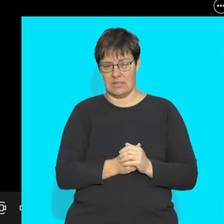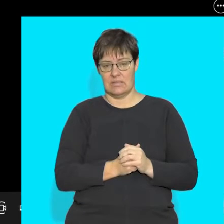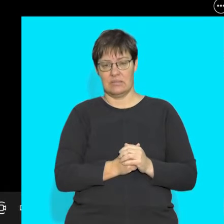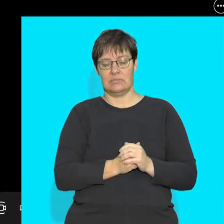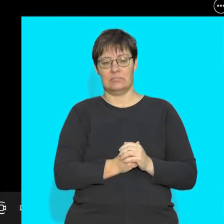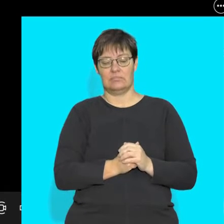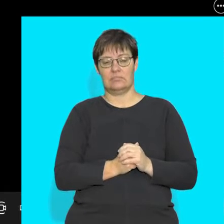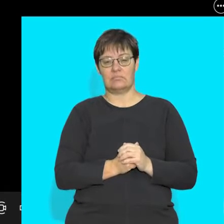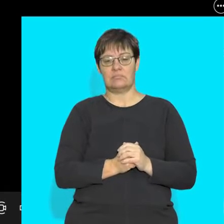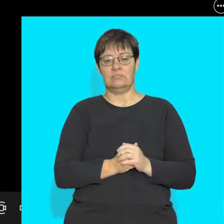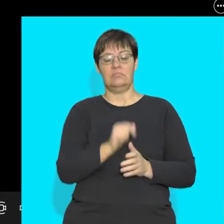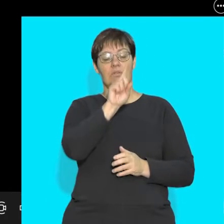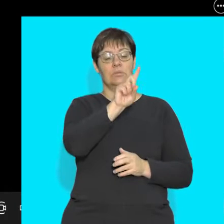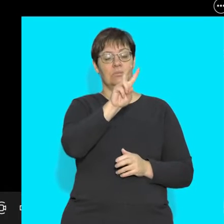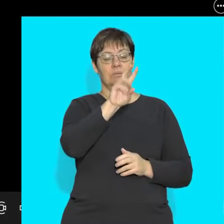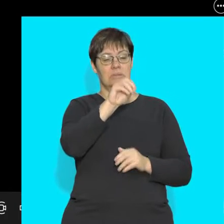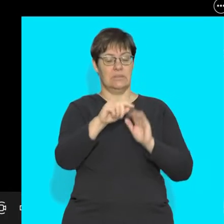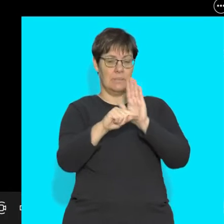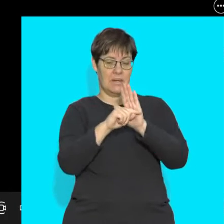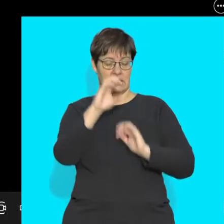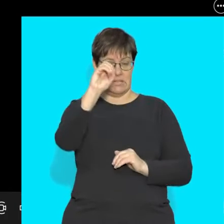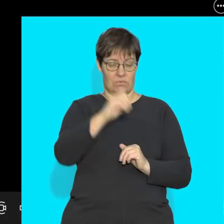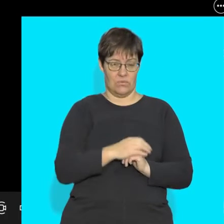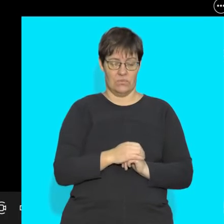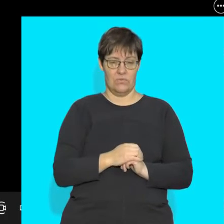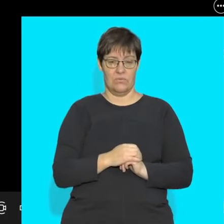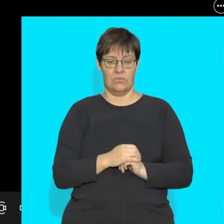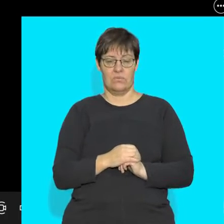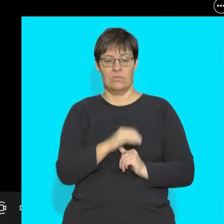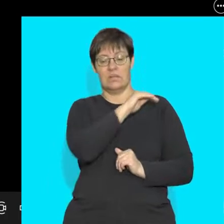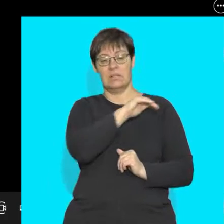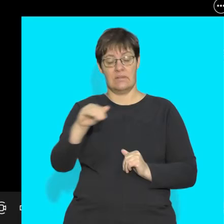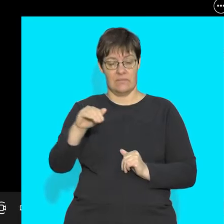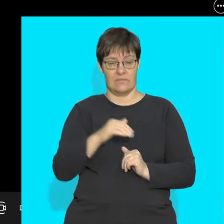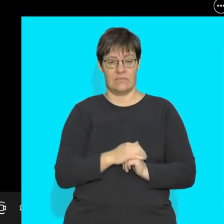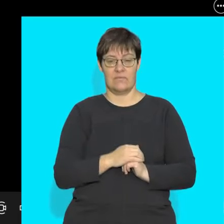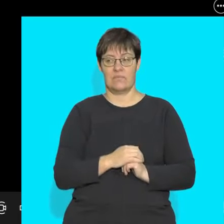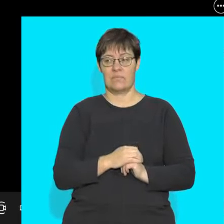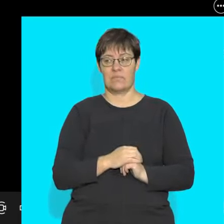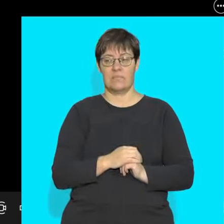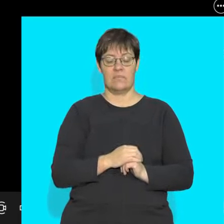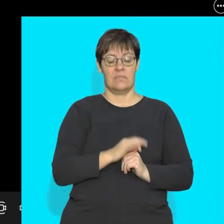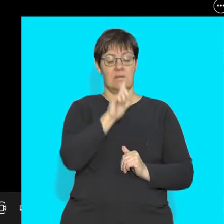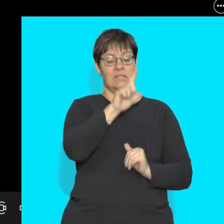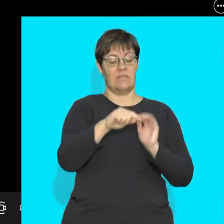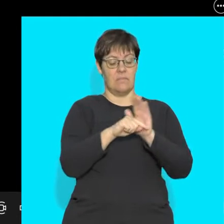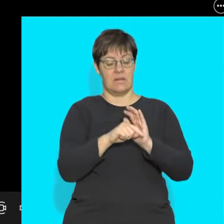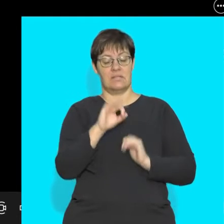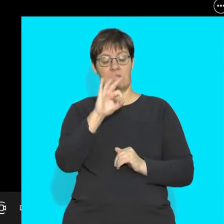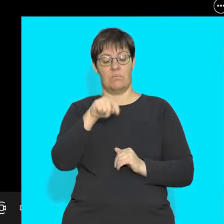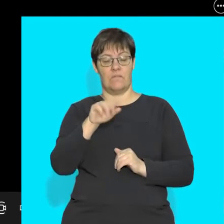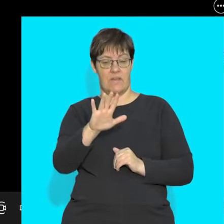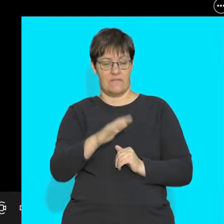got 120 minus 0 divided by 7 minus